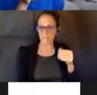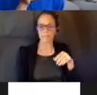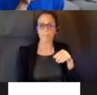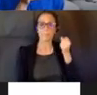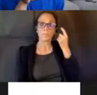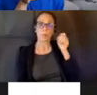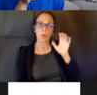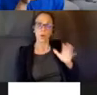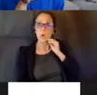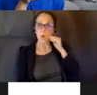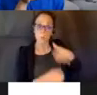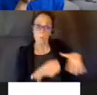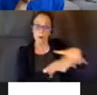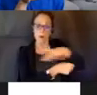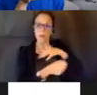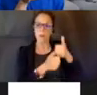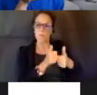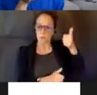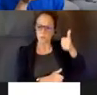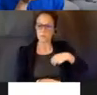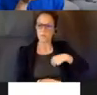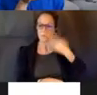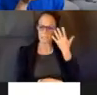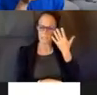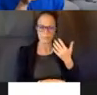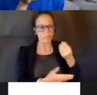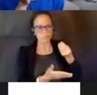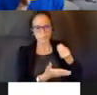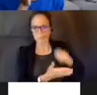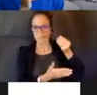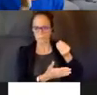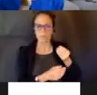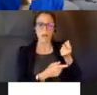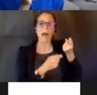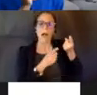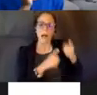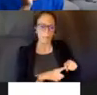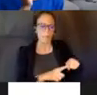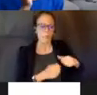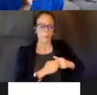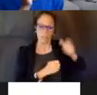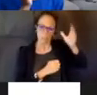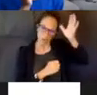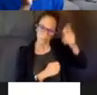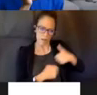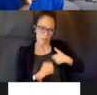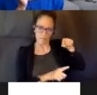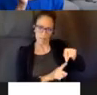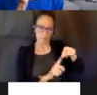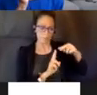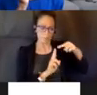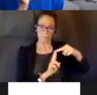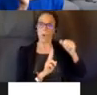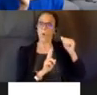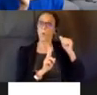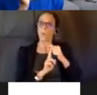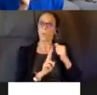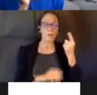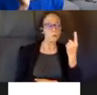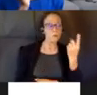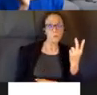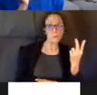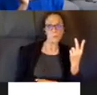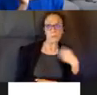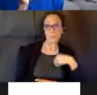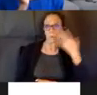neighborhood. And her grandfather happened to live there. And she was standing with two white friends in front of their house talking. And the video